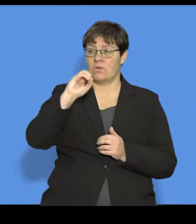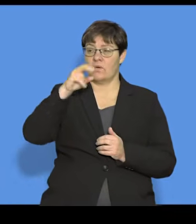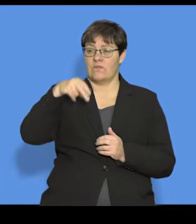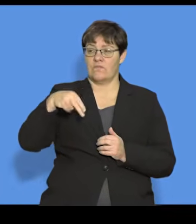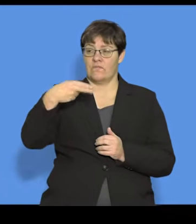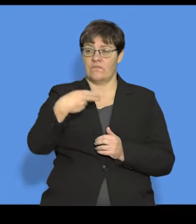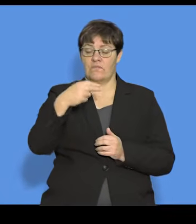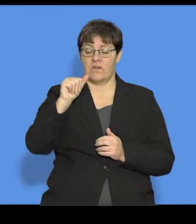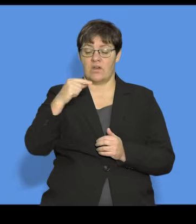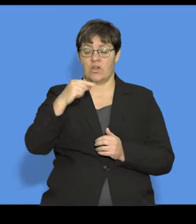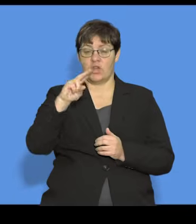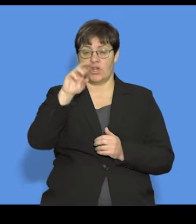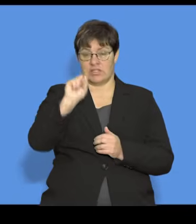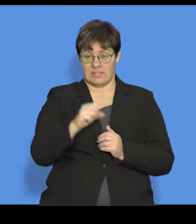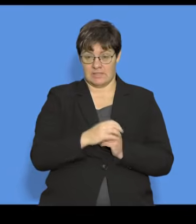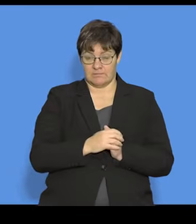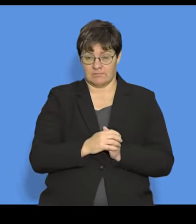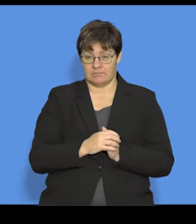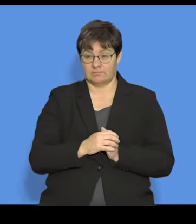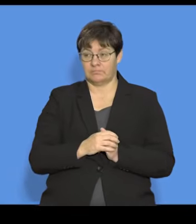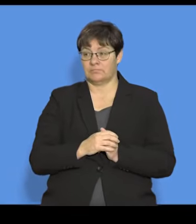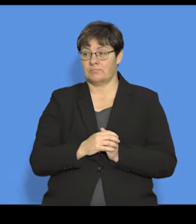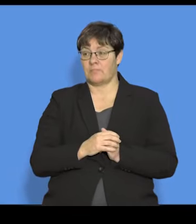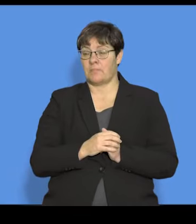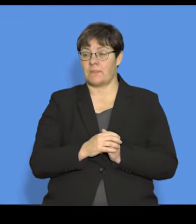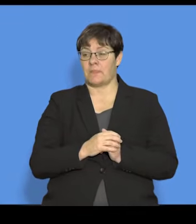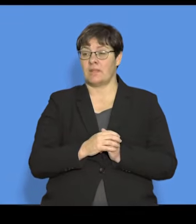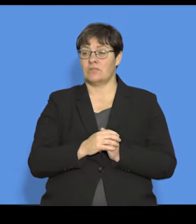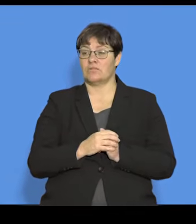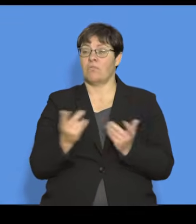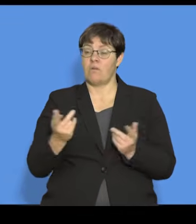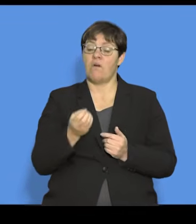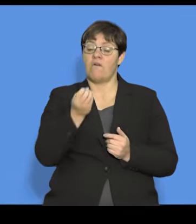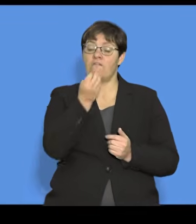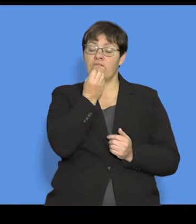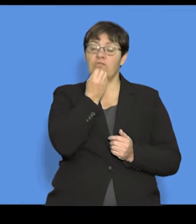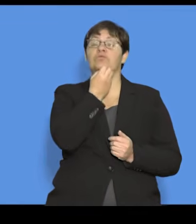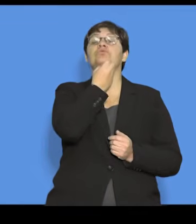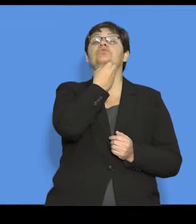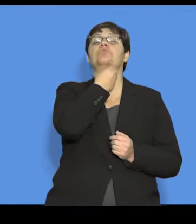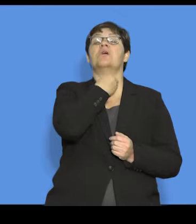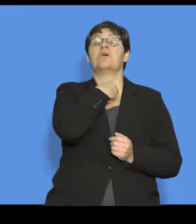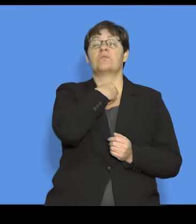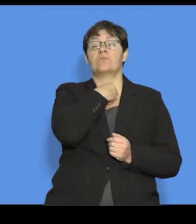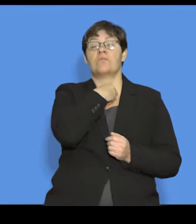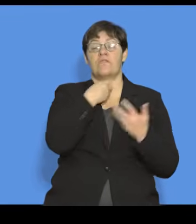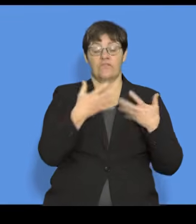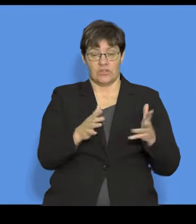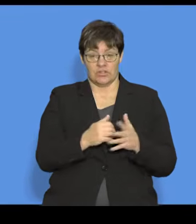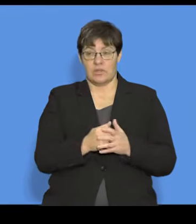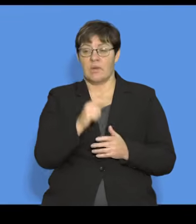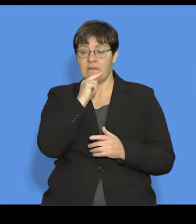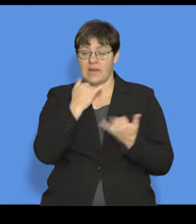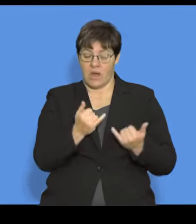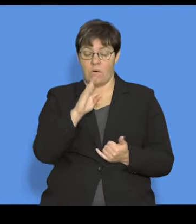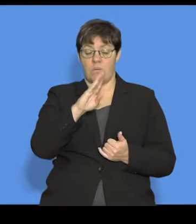carries down the food to the stomach, we call that the esophagus. So after food is swallowed, basically it's now called